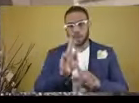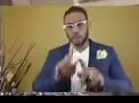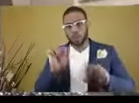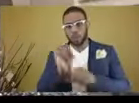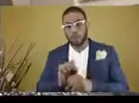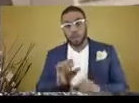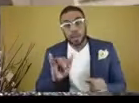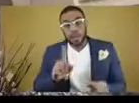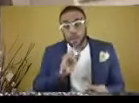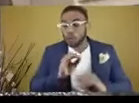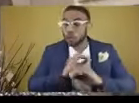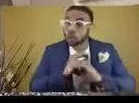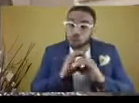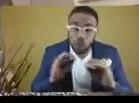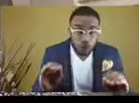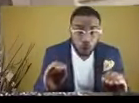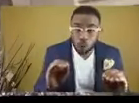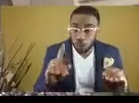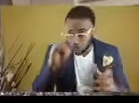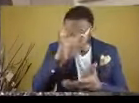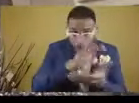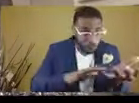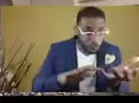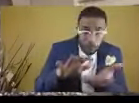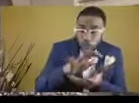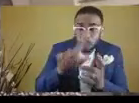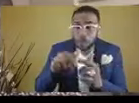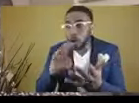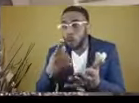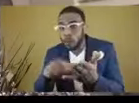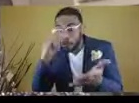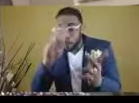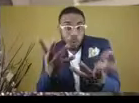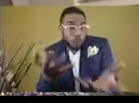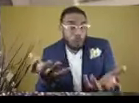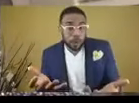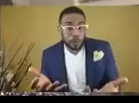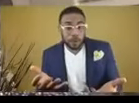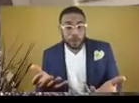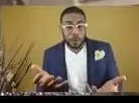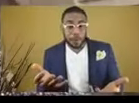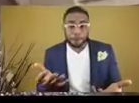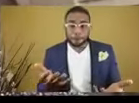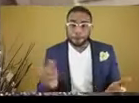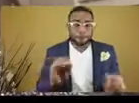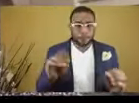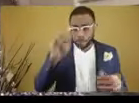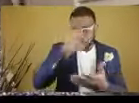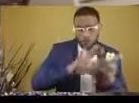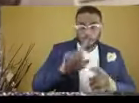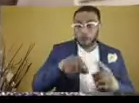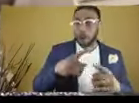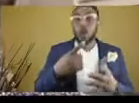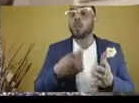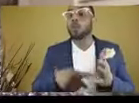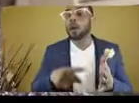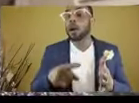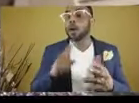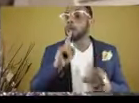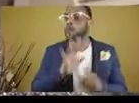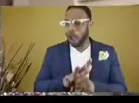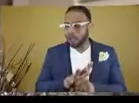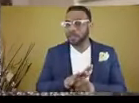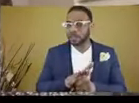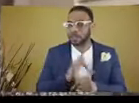that there was no confusion about what Black folks wanted. There's no confusion about what promises